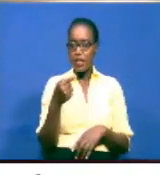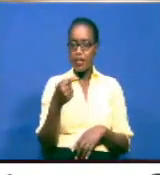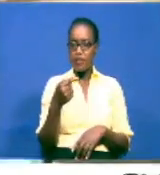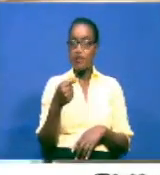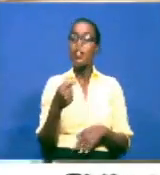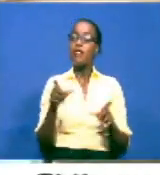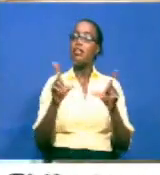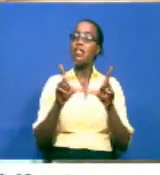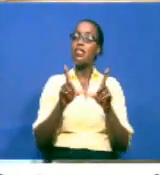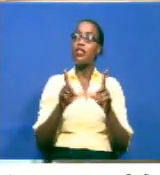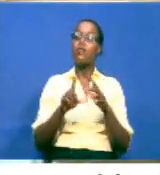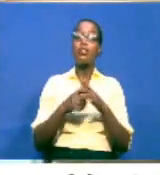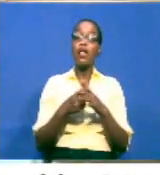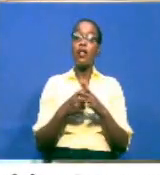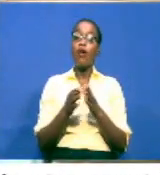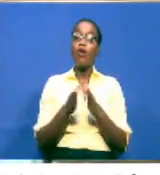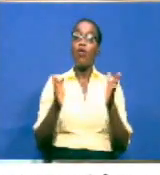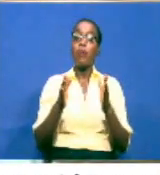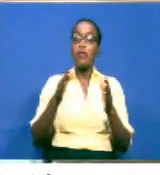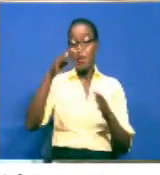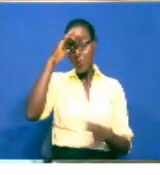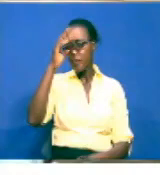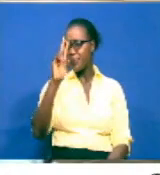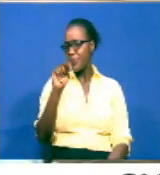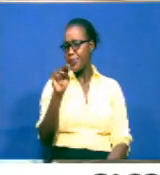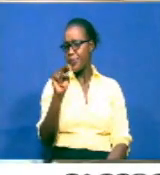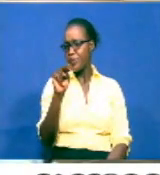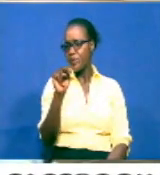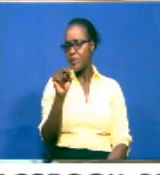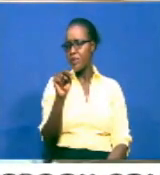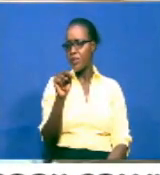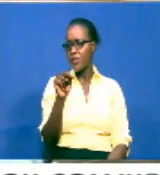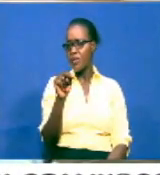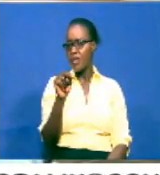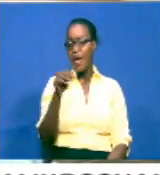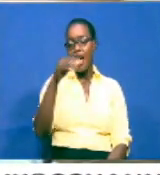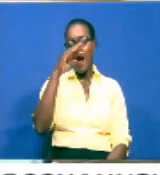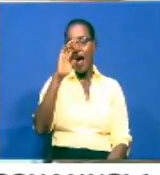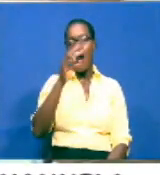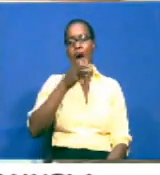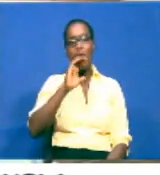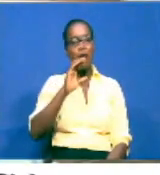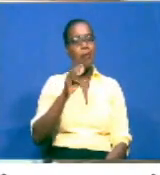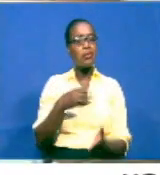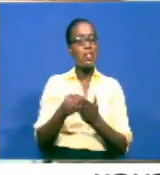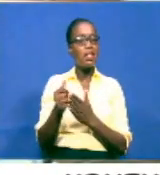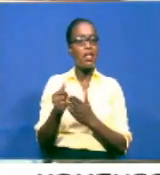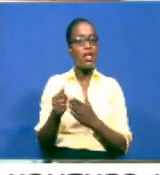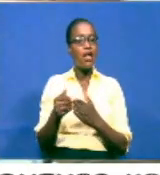to start opening pubs. It is not a license to start opening alcohol sale across the